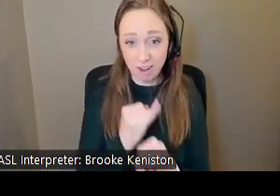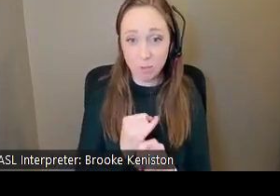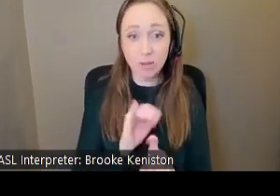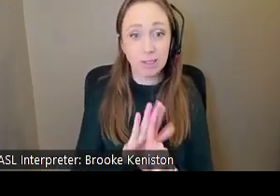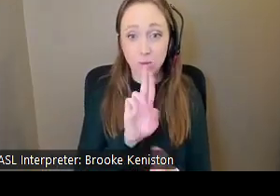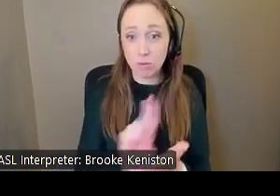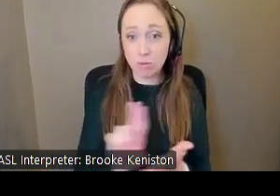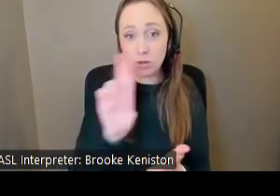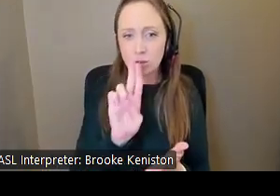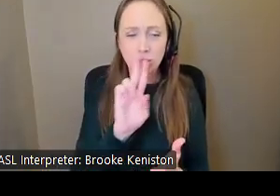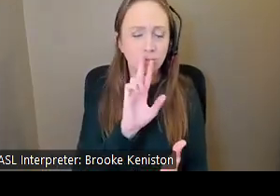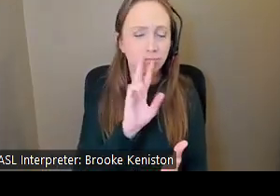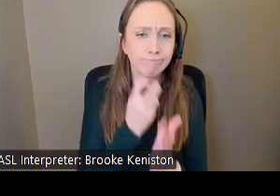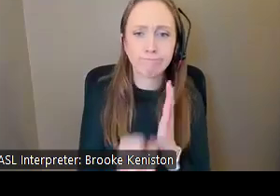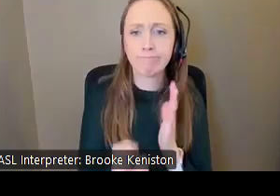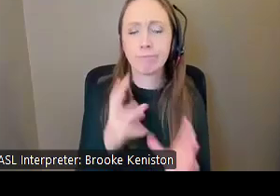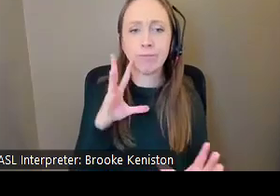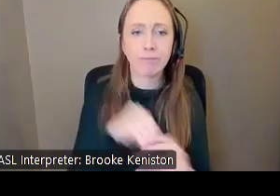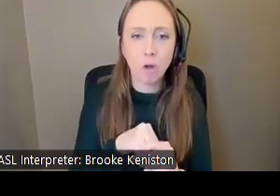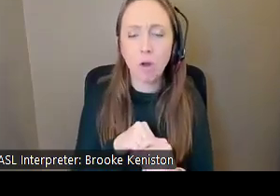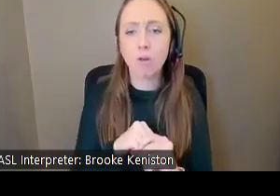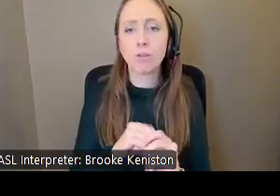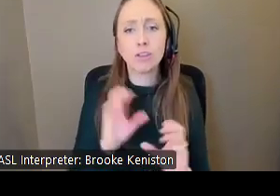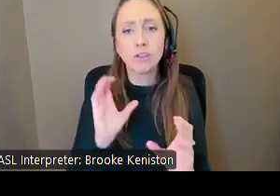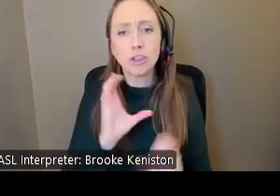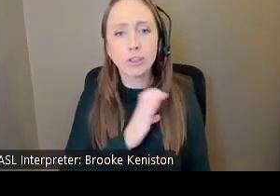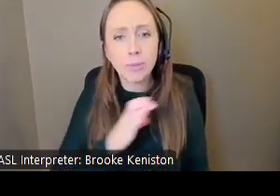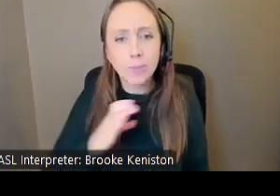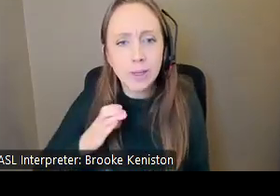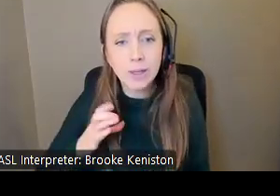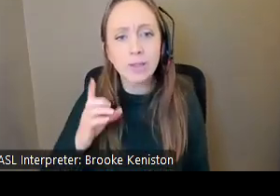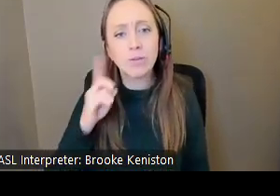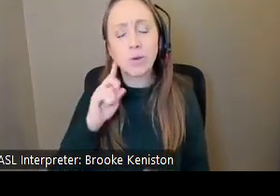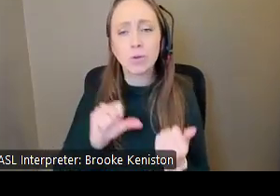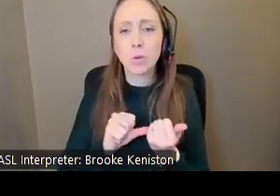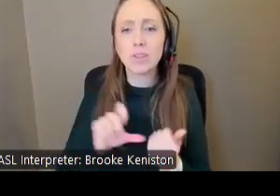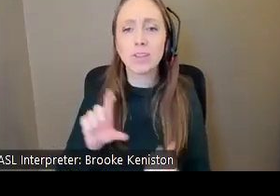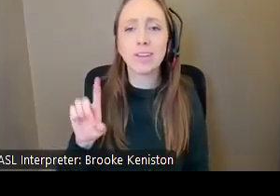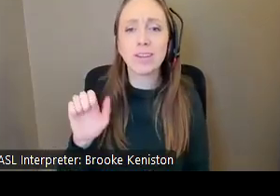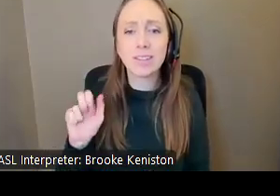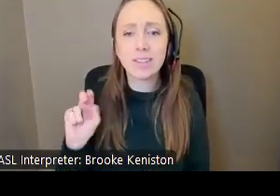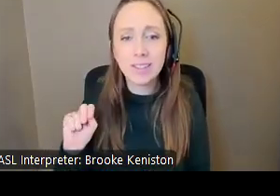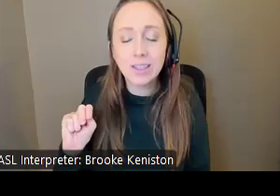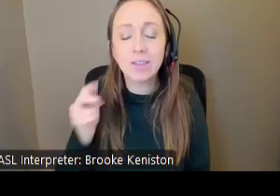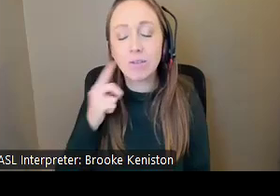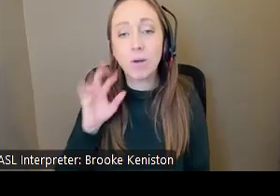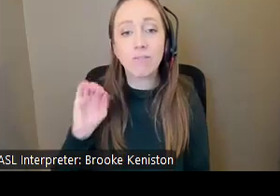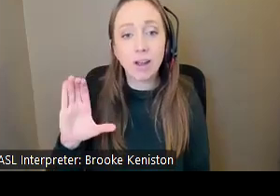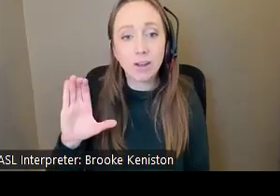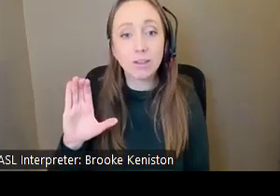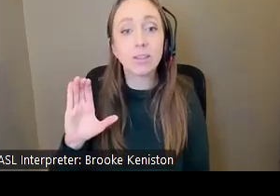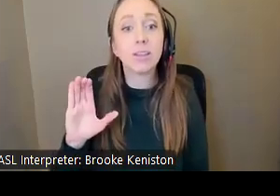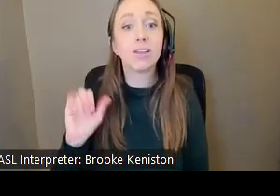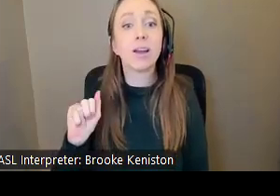on the Promotion and Tenure Committee and the search committees for Associate Dean for Faculty Affairs, the chairs of Psychiatry and